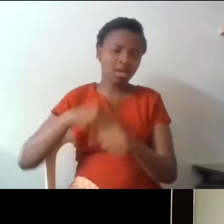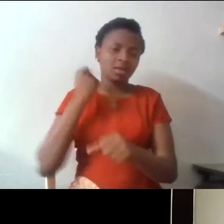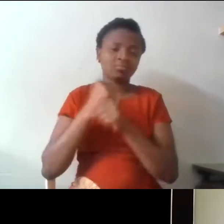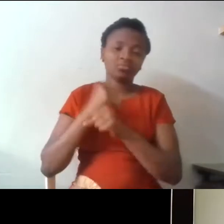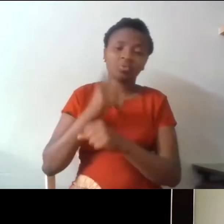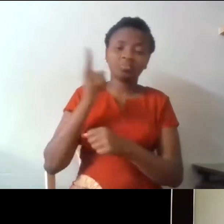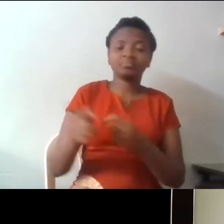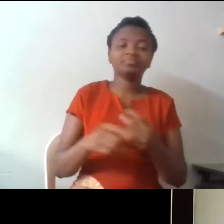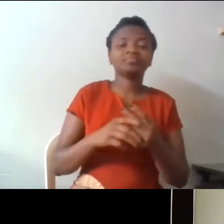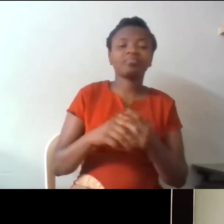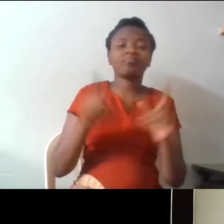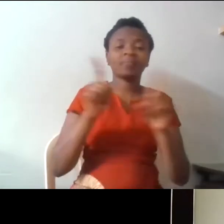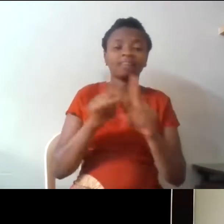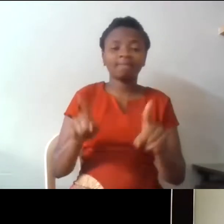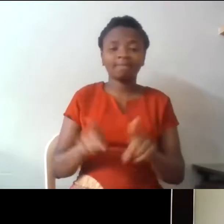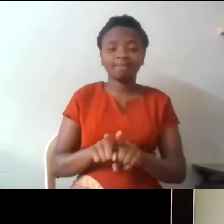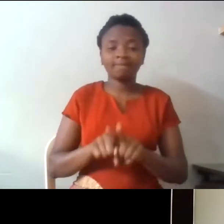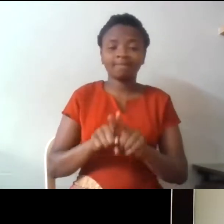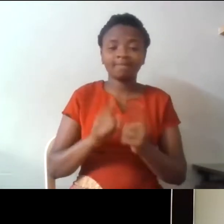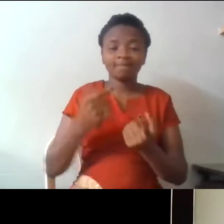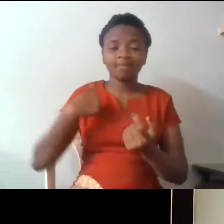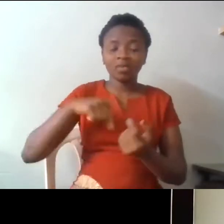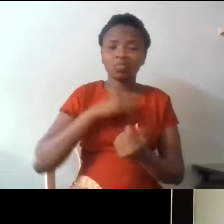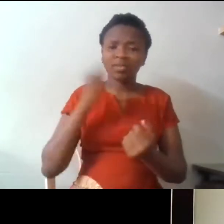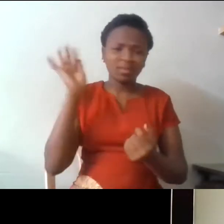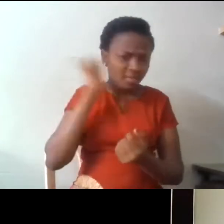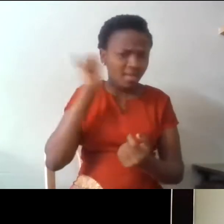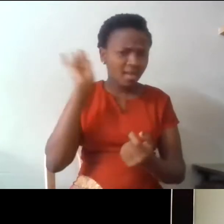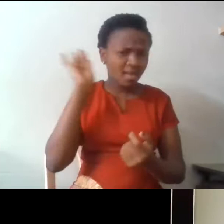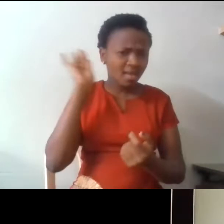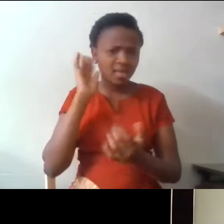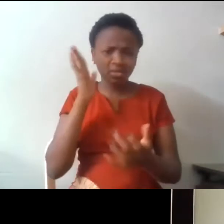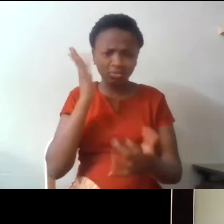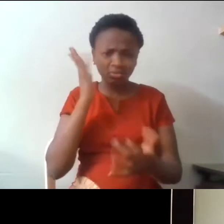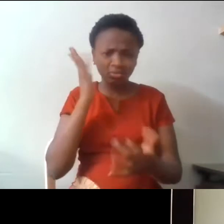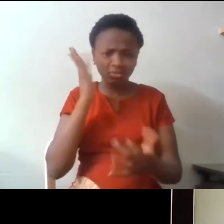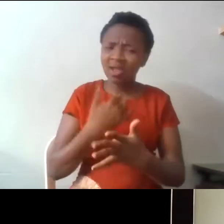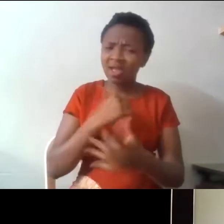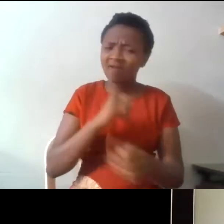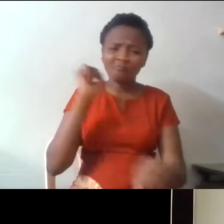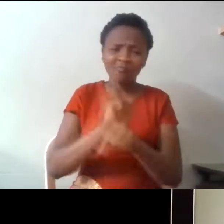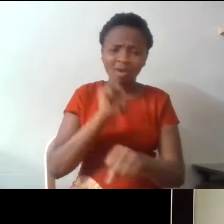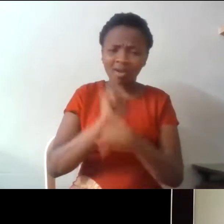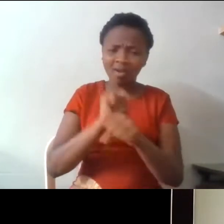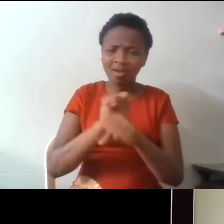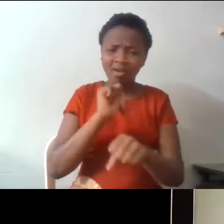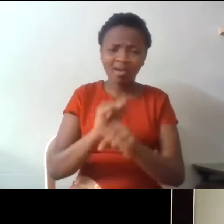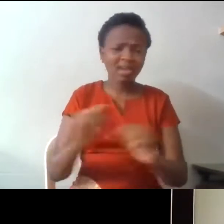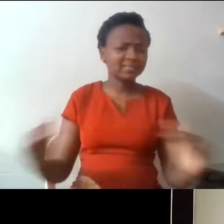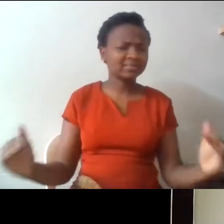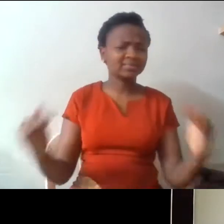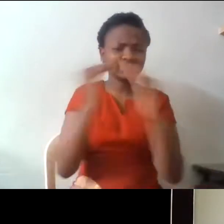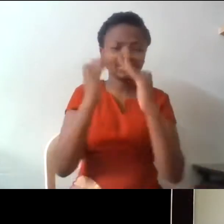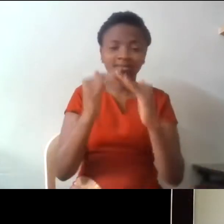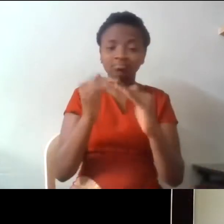country-led initiatives on building back. And we keep hearing that there is much work to be done to ensure that the country-led initiatives